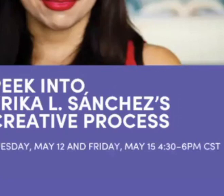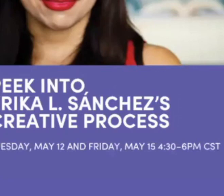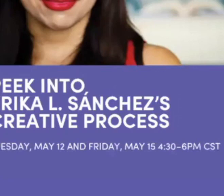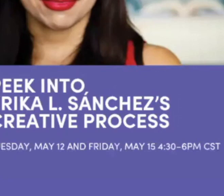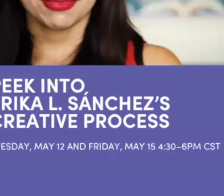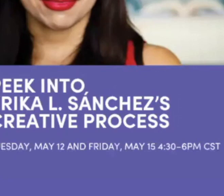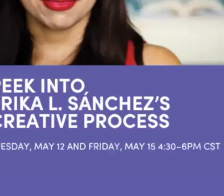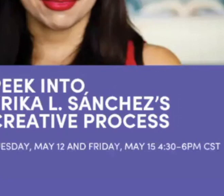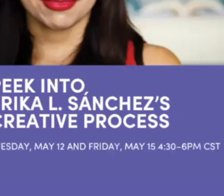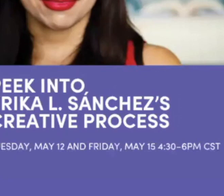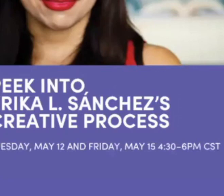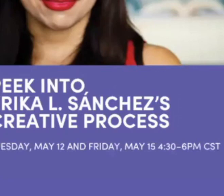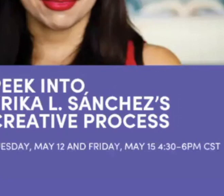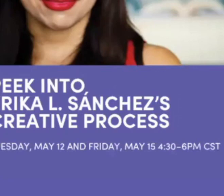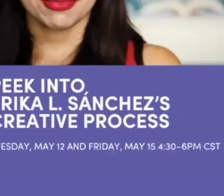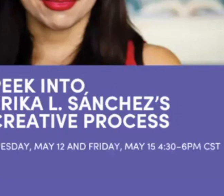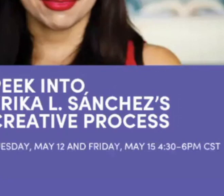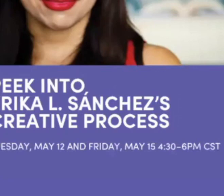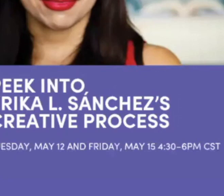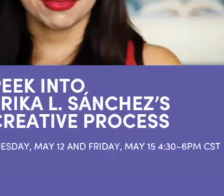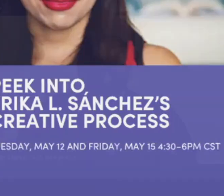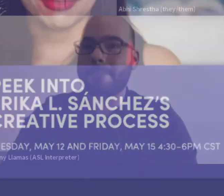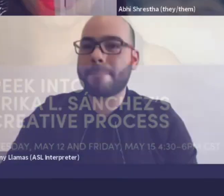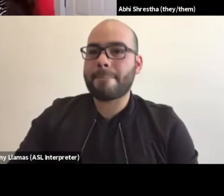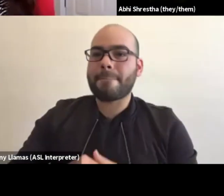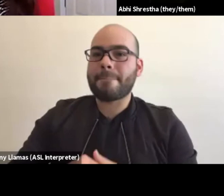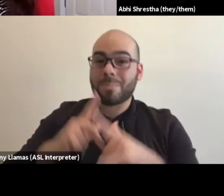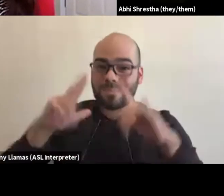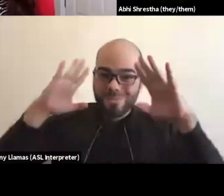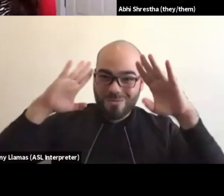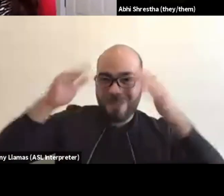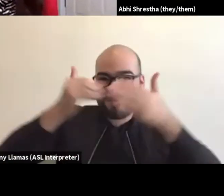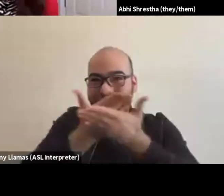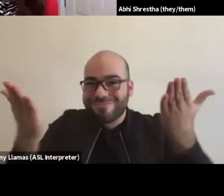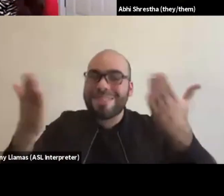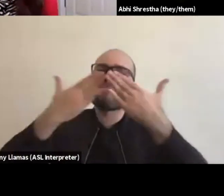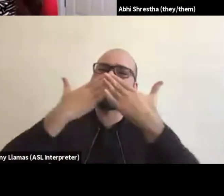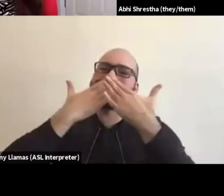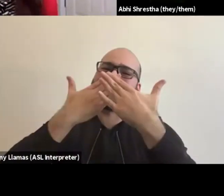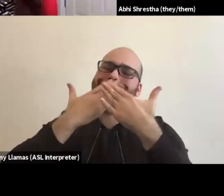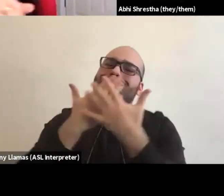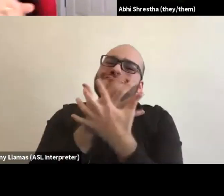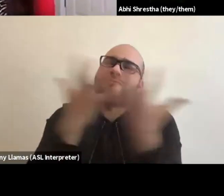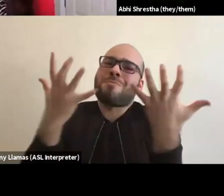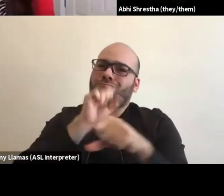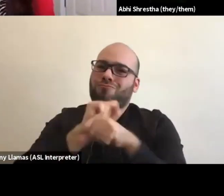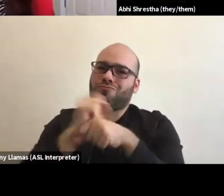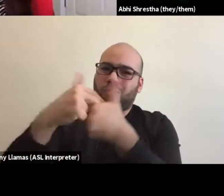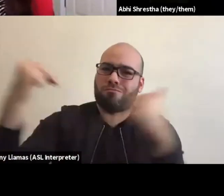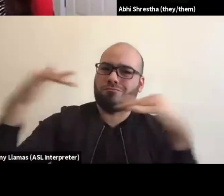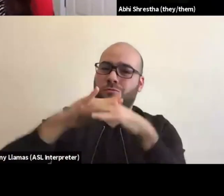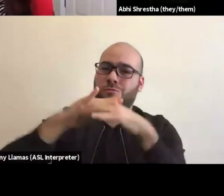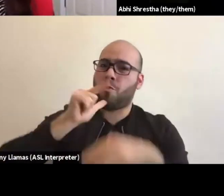Hello, hello, hello, everybody. Thank you so much for joining us. My name